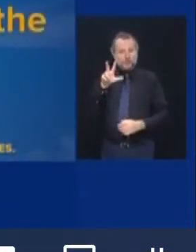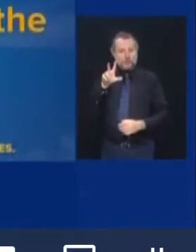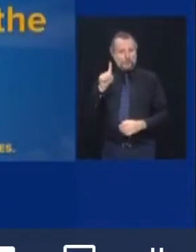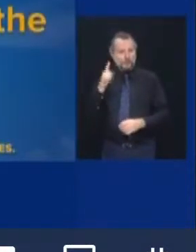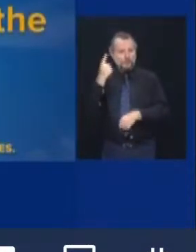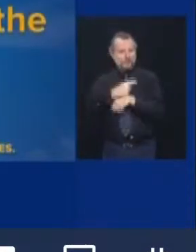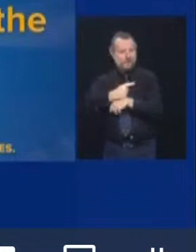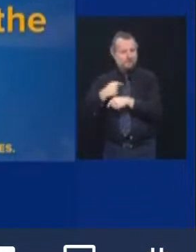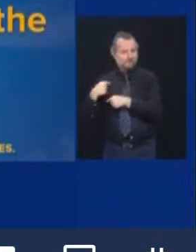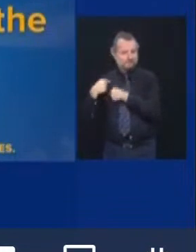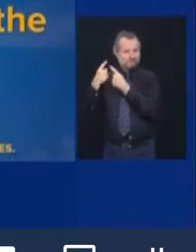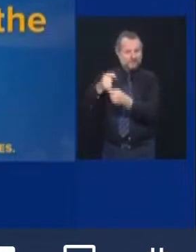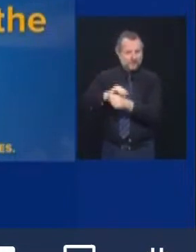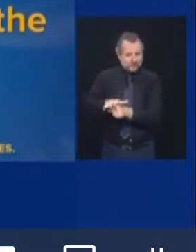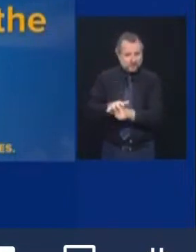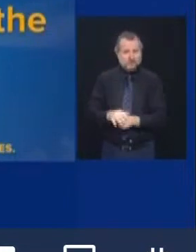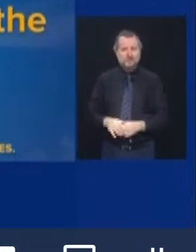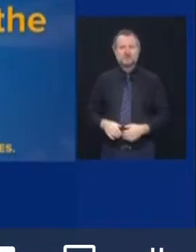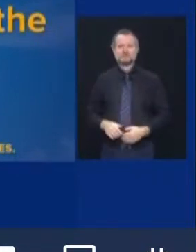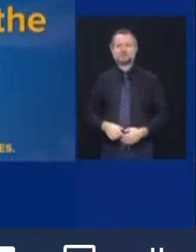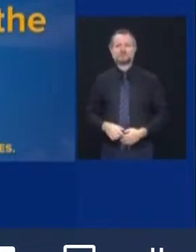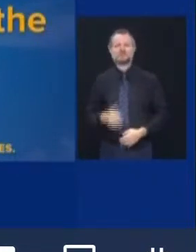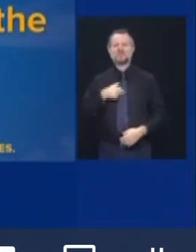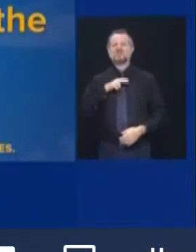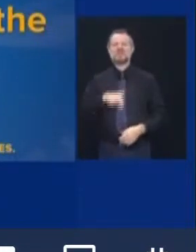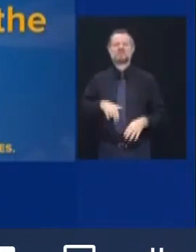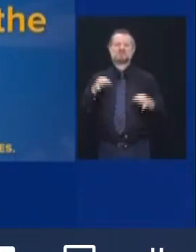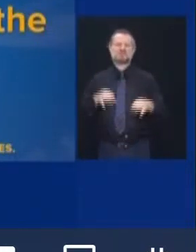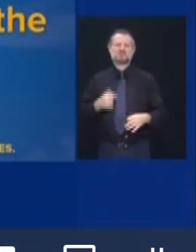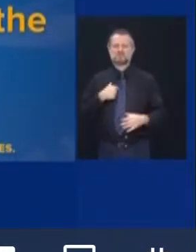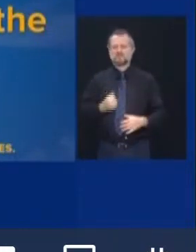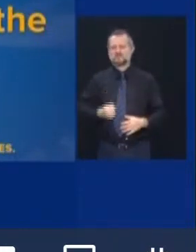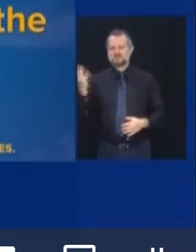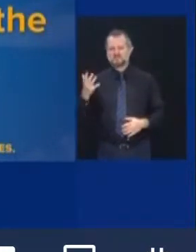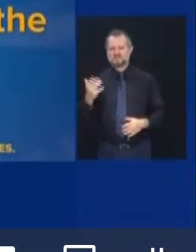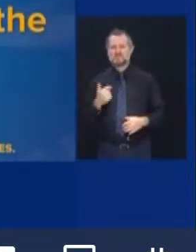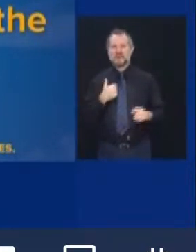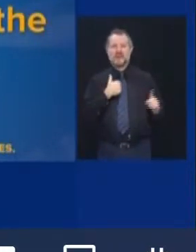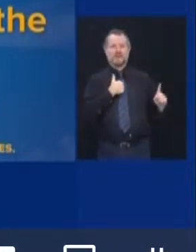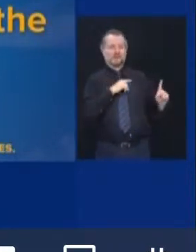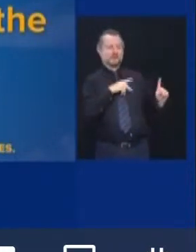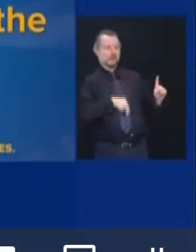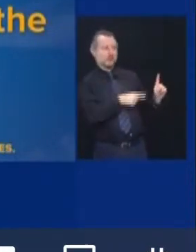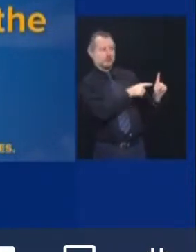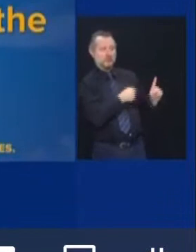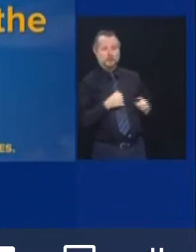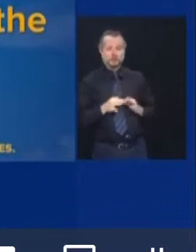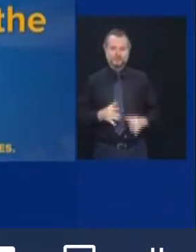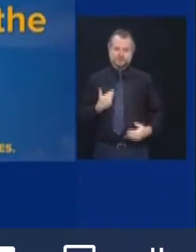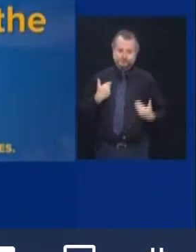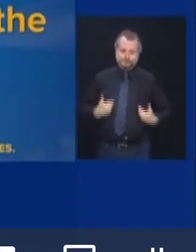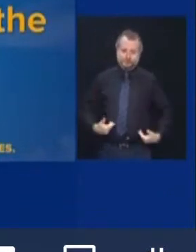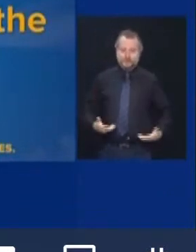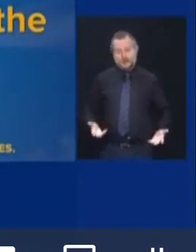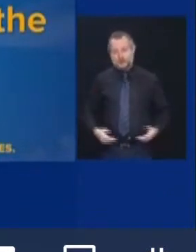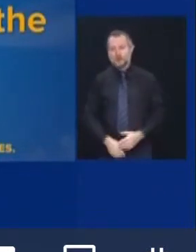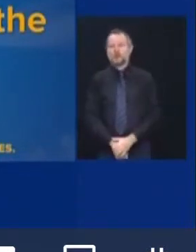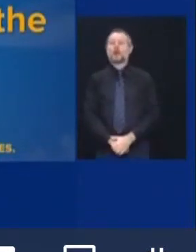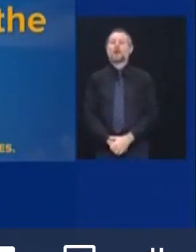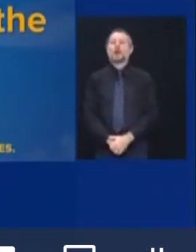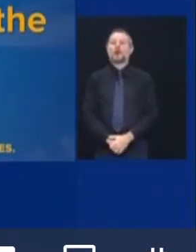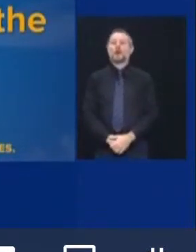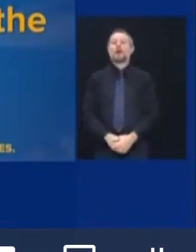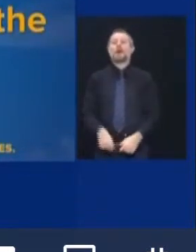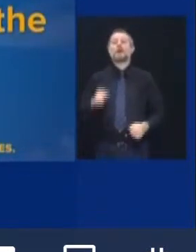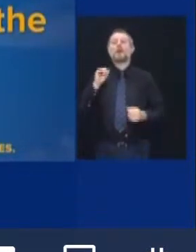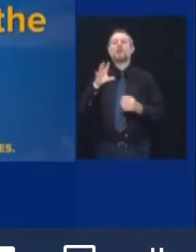no tie day. Dr. Zucker didn't get the memo. Before we go through exactly where we are on the numbers, let's take a